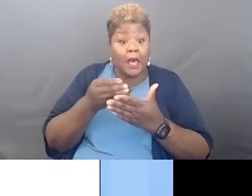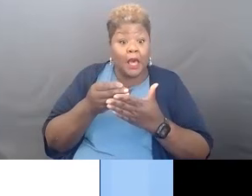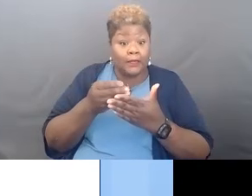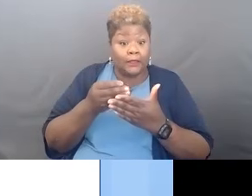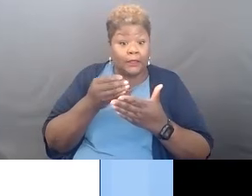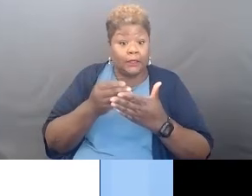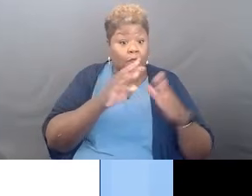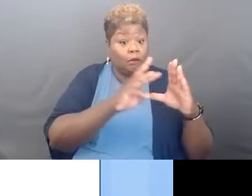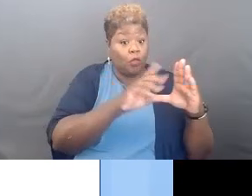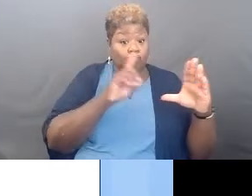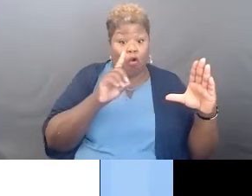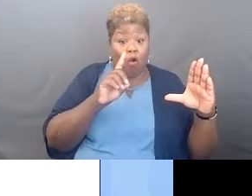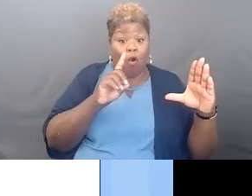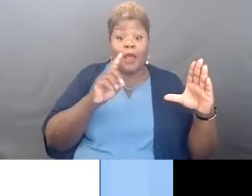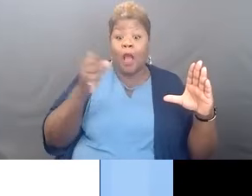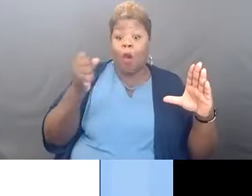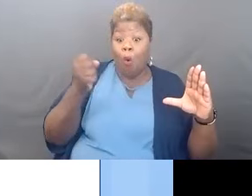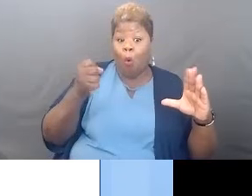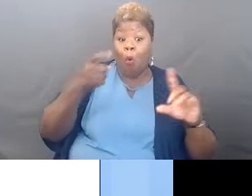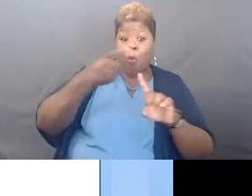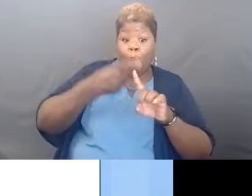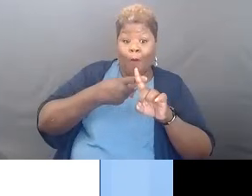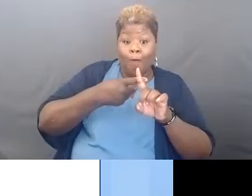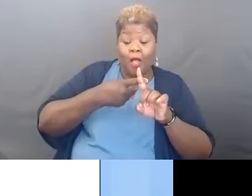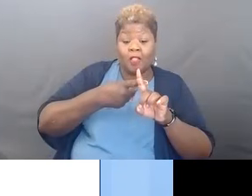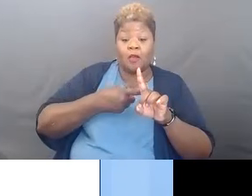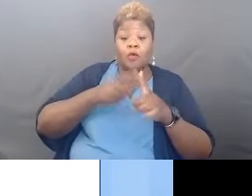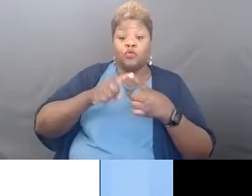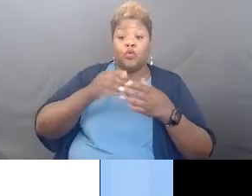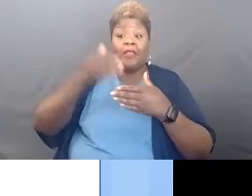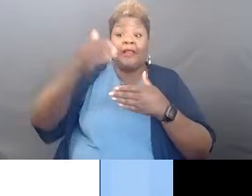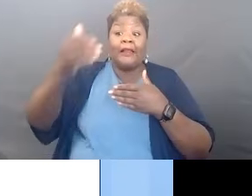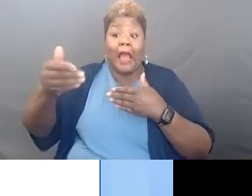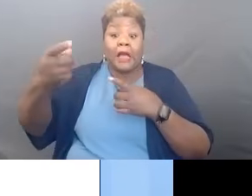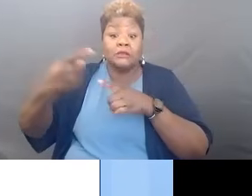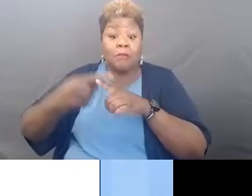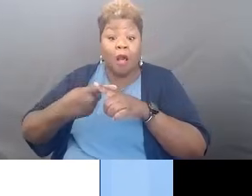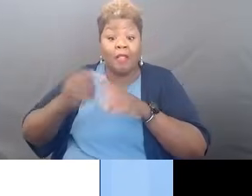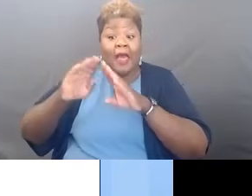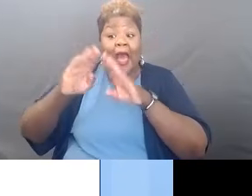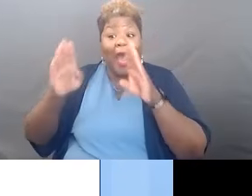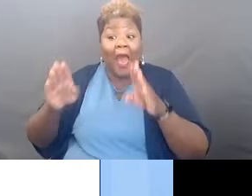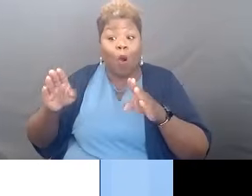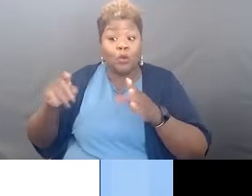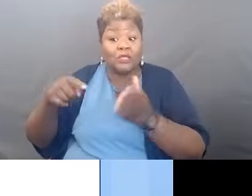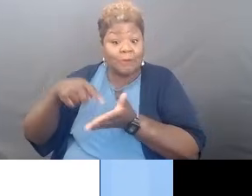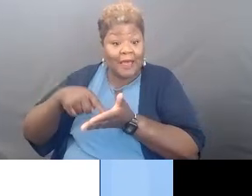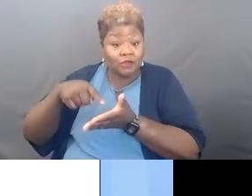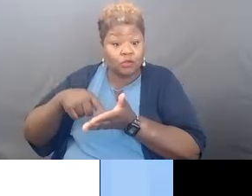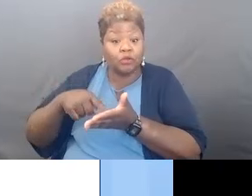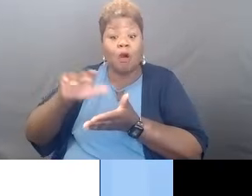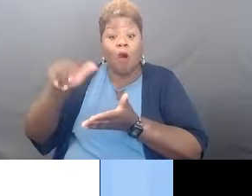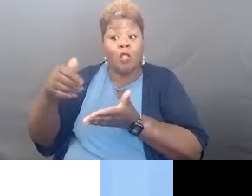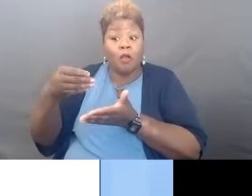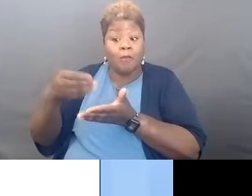that money from one calendar month to the next, then housing expenditures and non-qualified expenditures count as